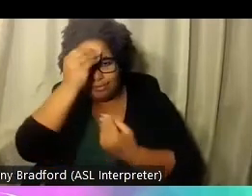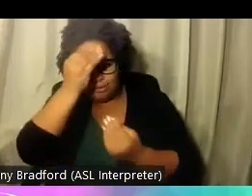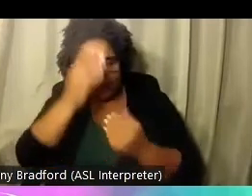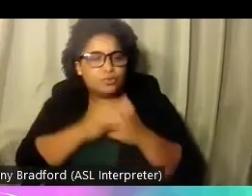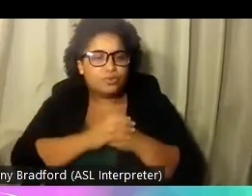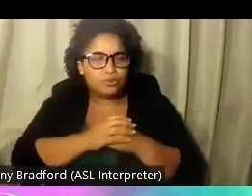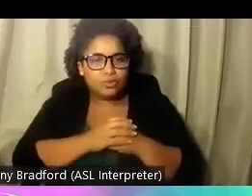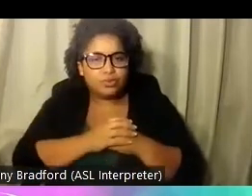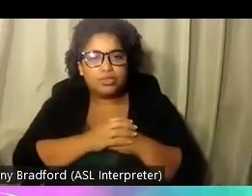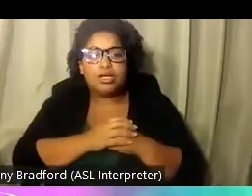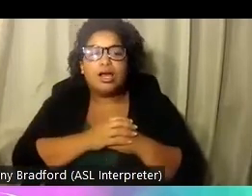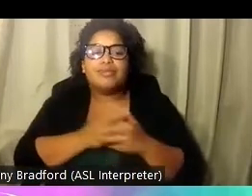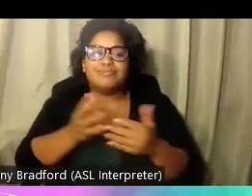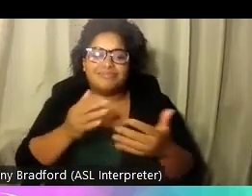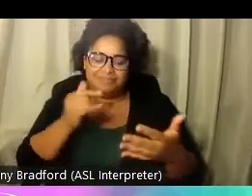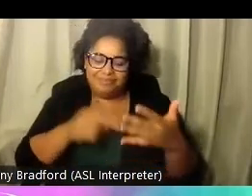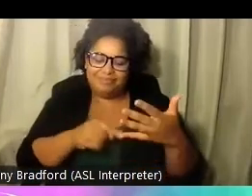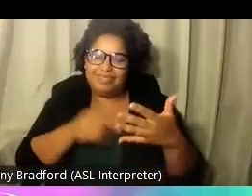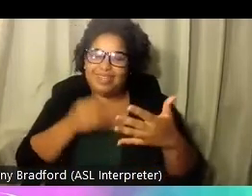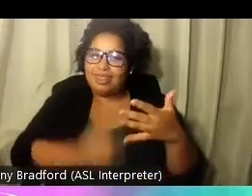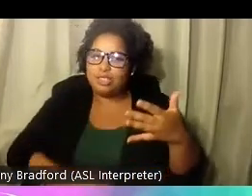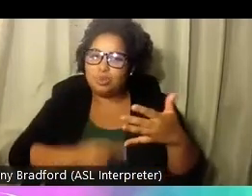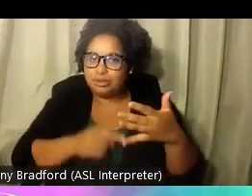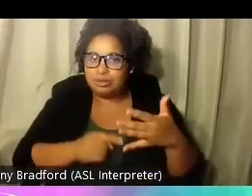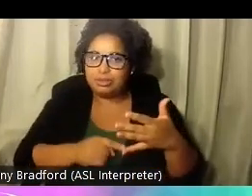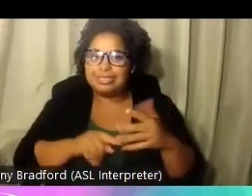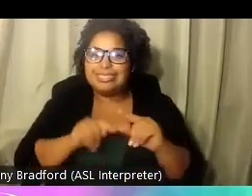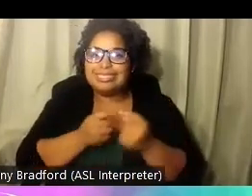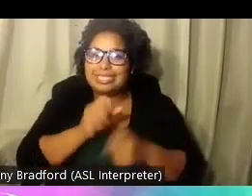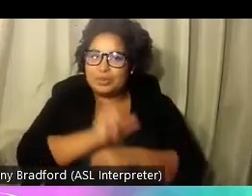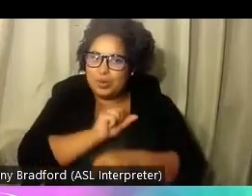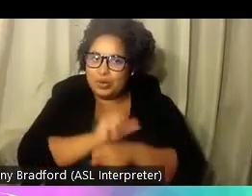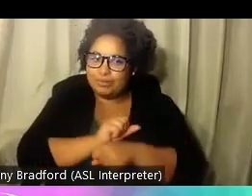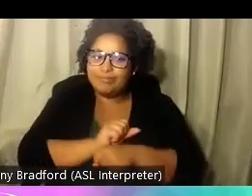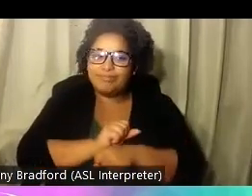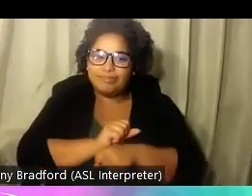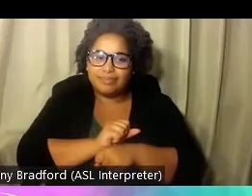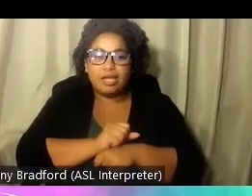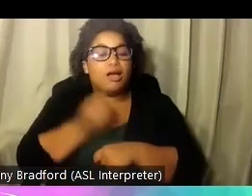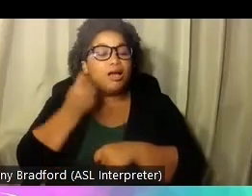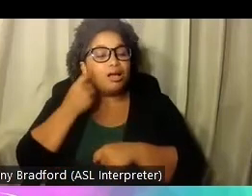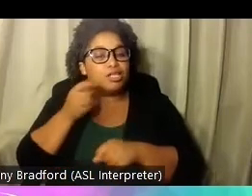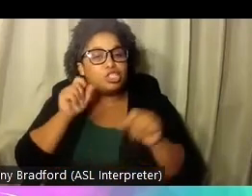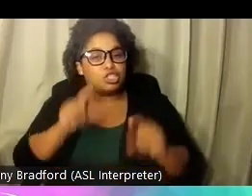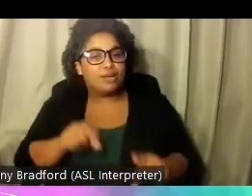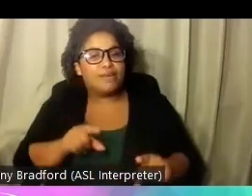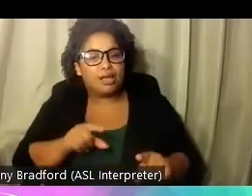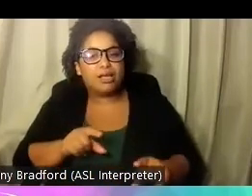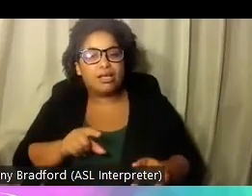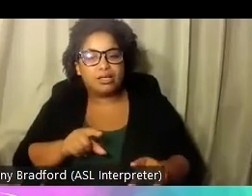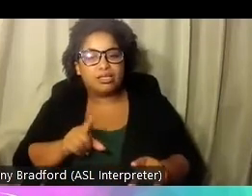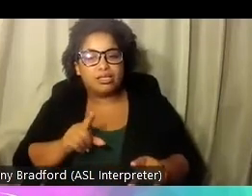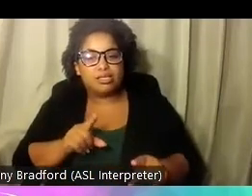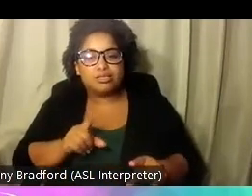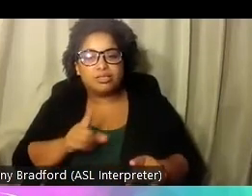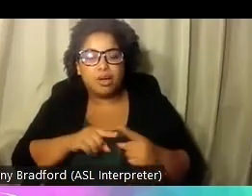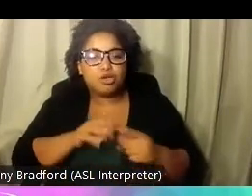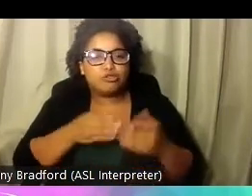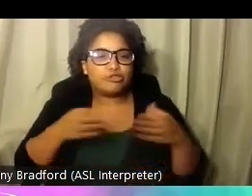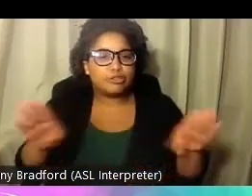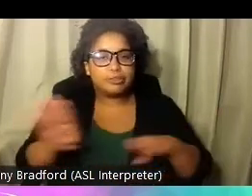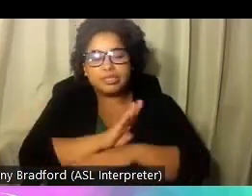which leads me to my last tip, which is teamwork. The survey asks questions about your general